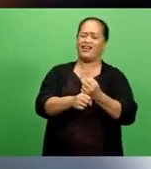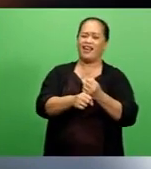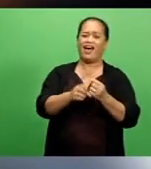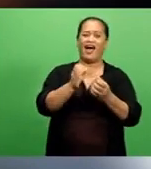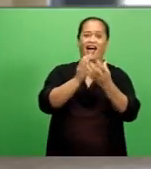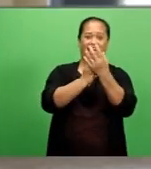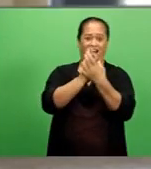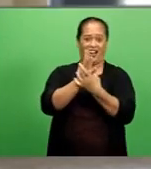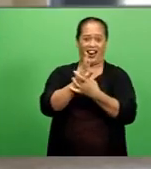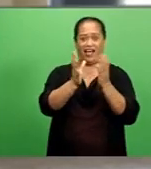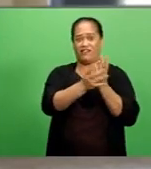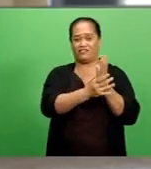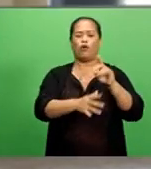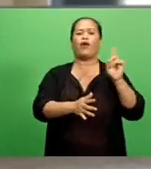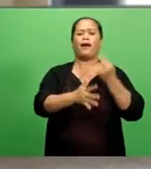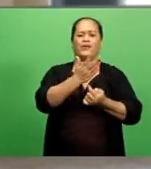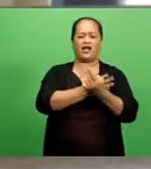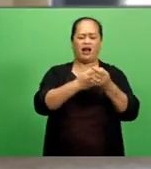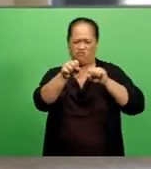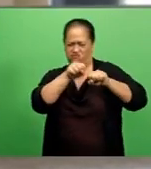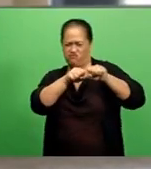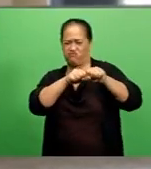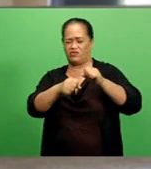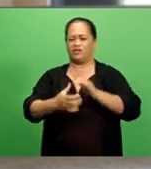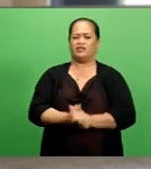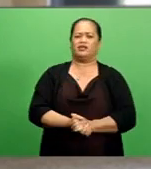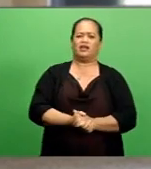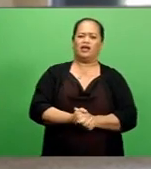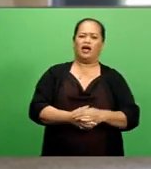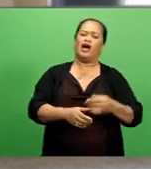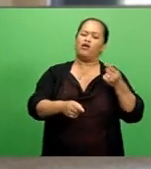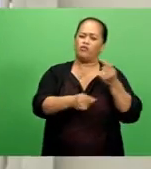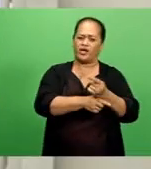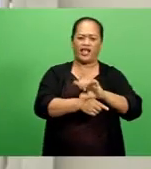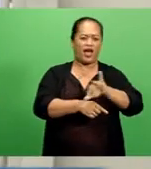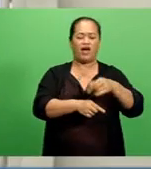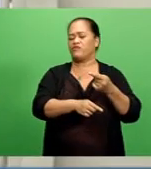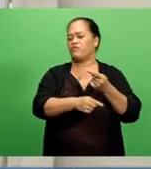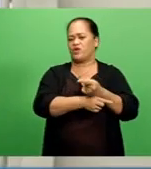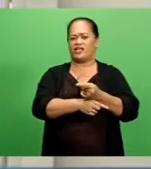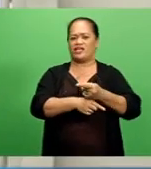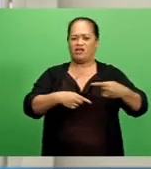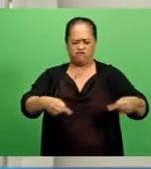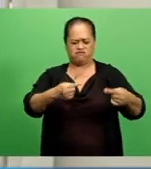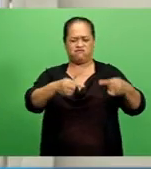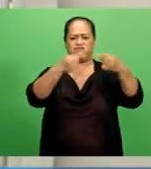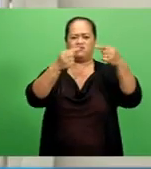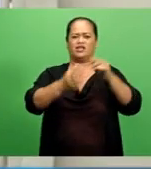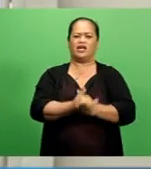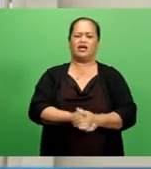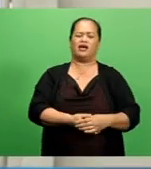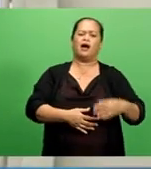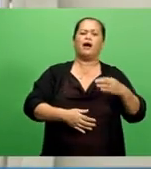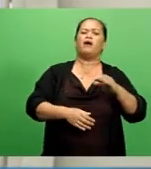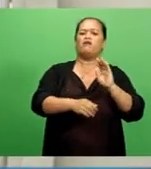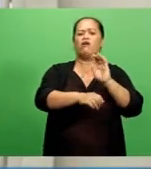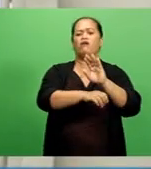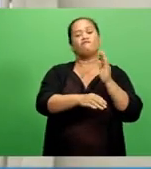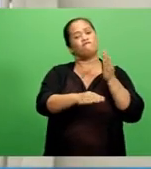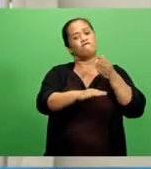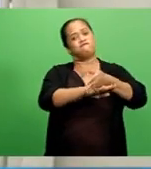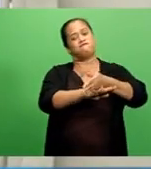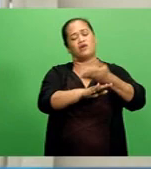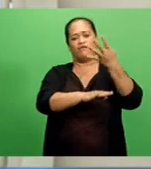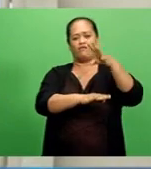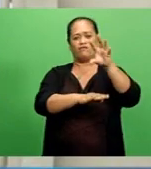to have a weekly competition. We would like to boost the experience of our boxers. More than 40 boxers from around the country will gather